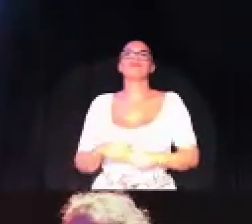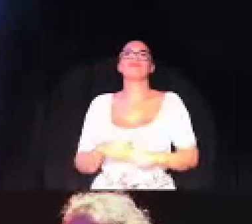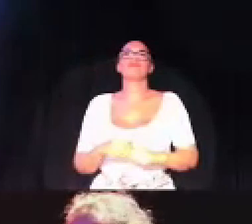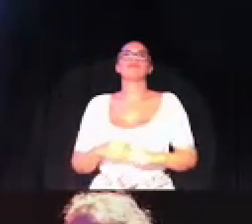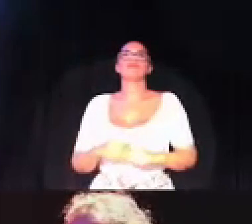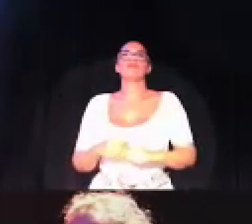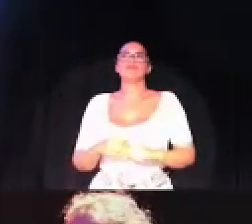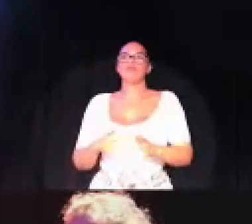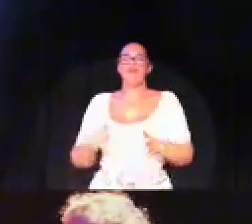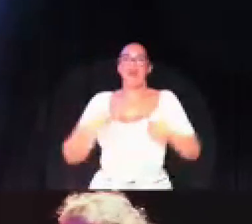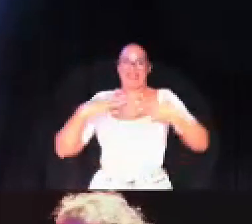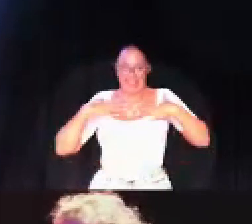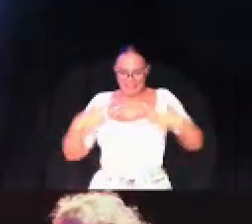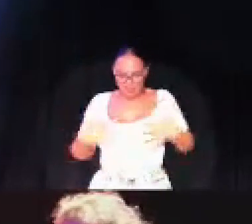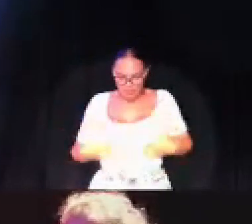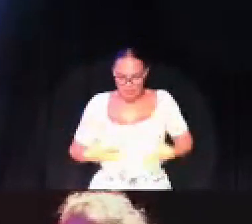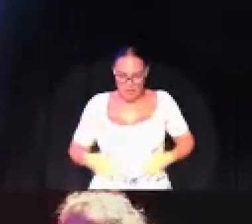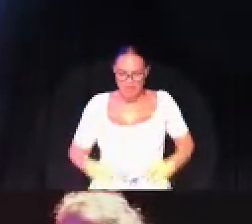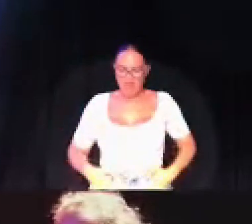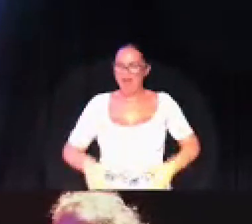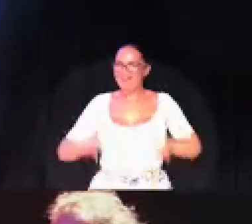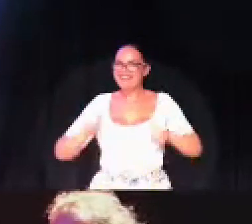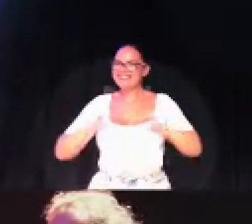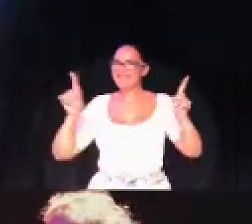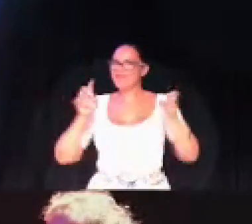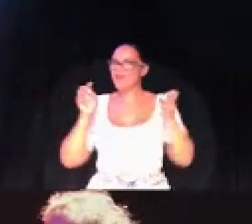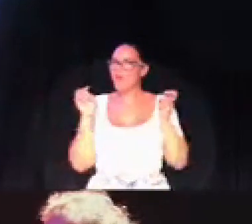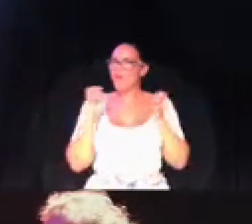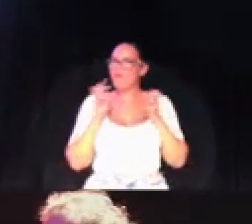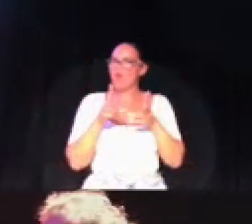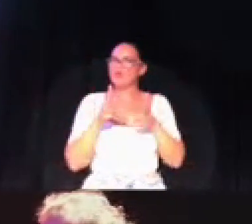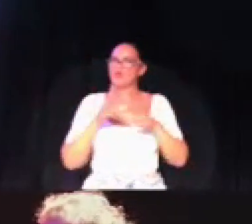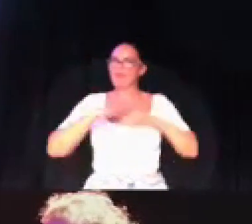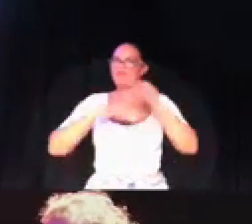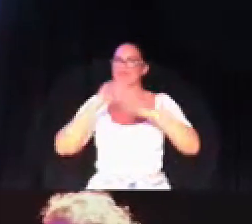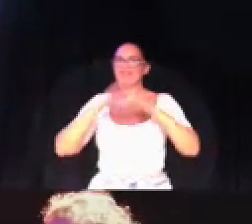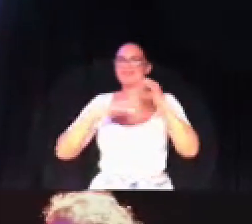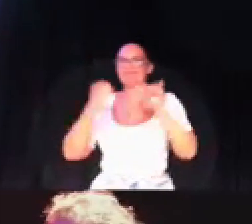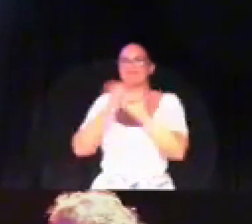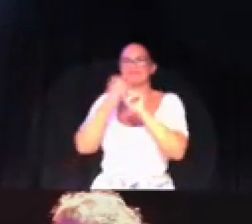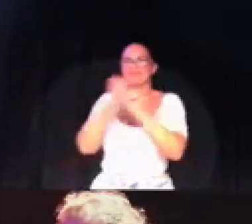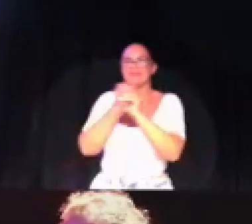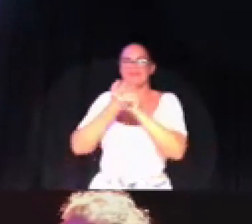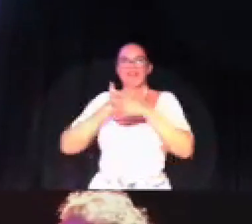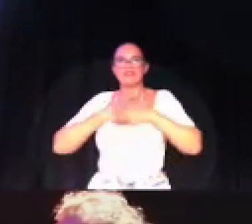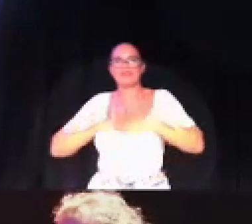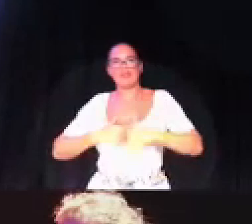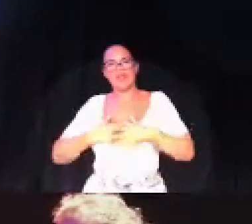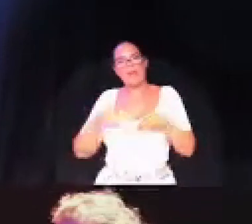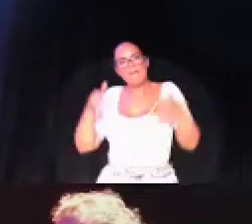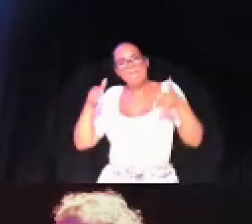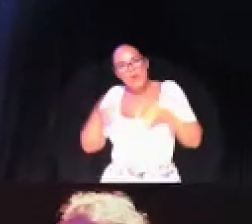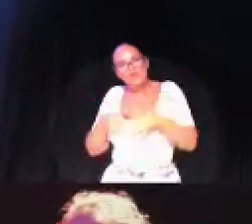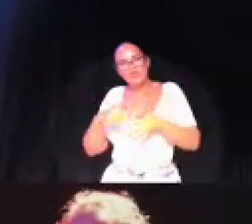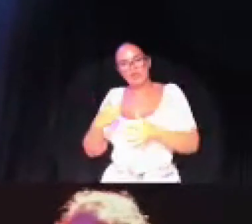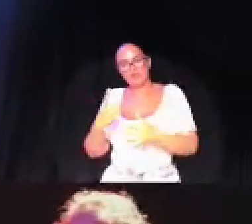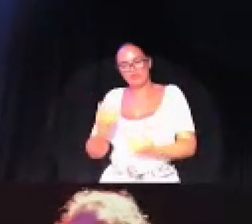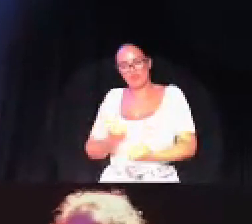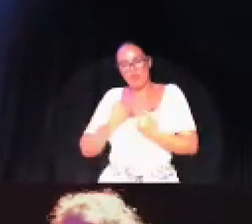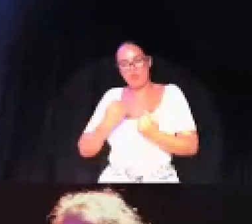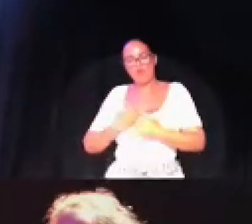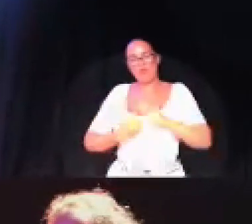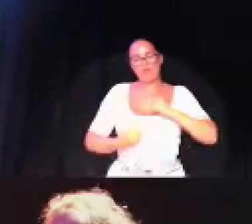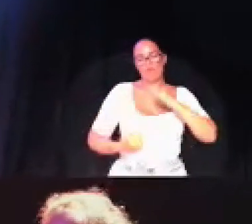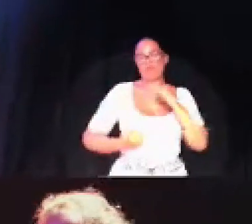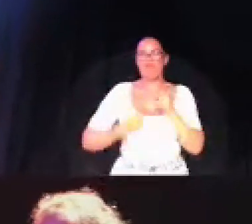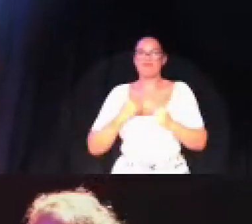interesting instrument, and it takes such a different approach to instrument building, and it's really focused on your particular movement. And I know that, I